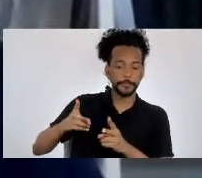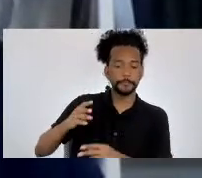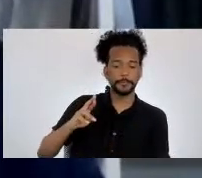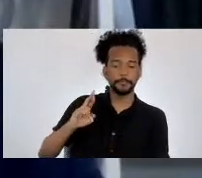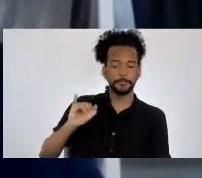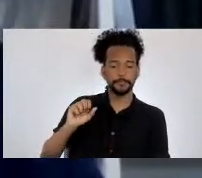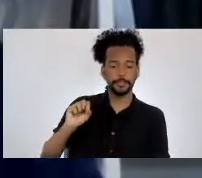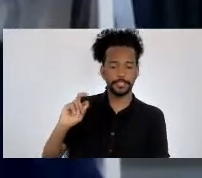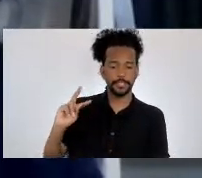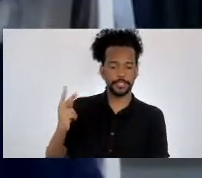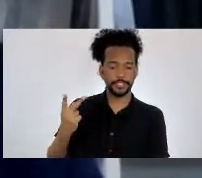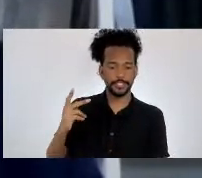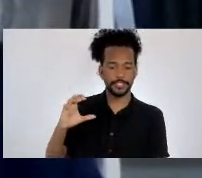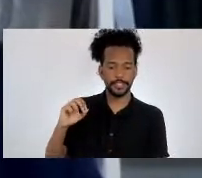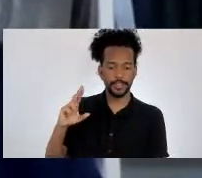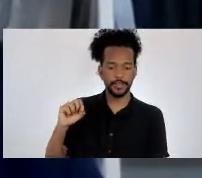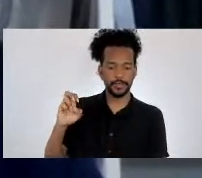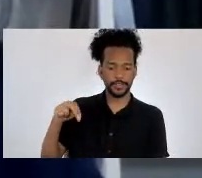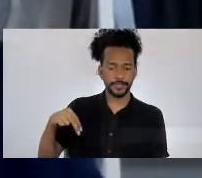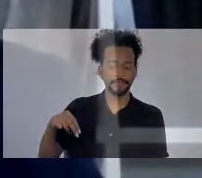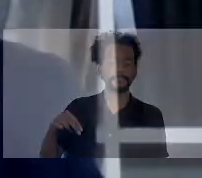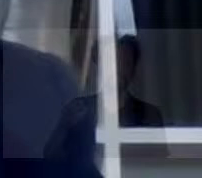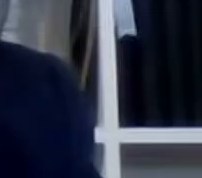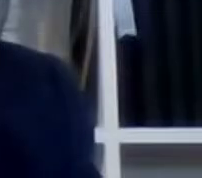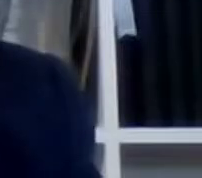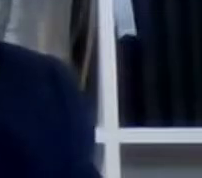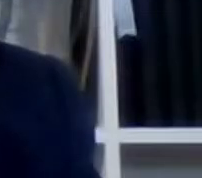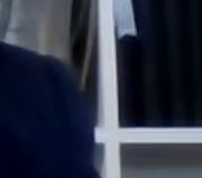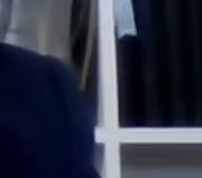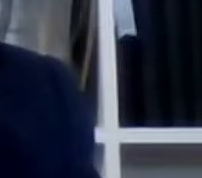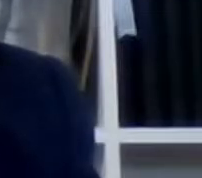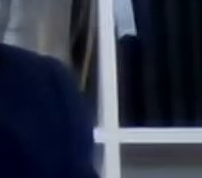2019. Então, bem-vindo, Graham.